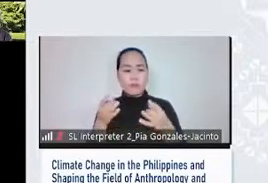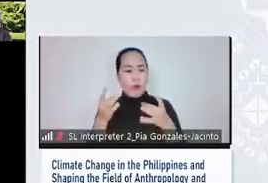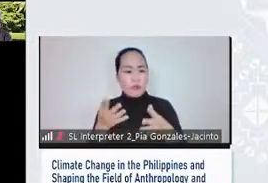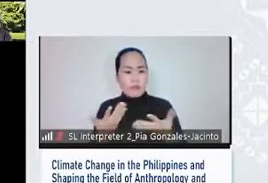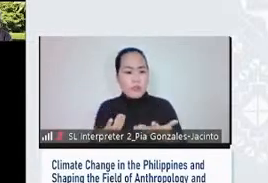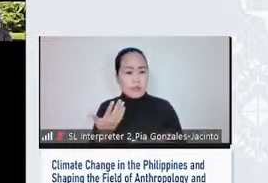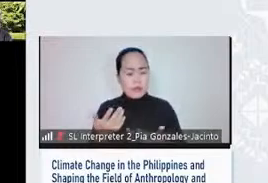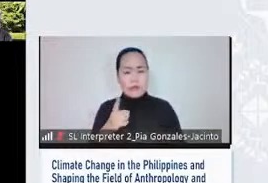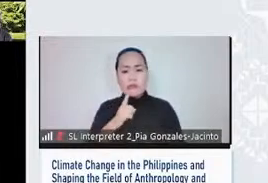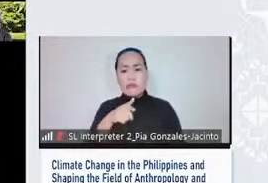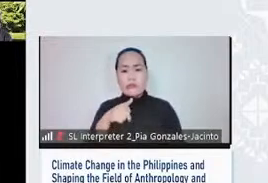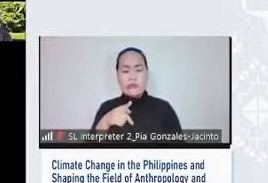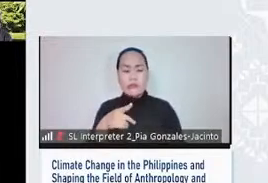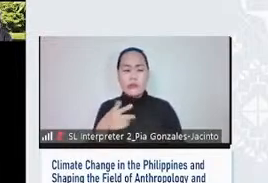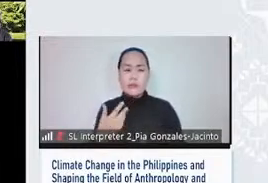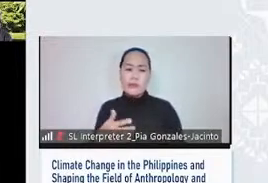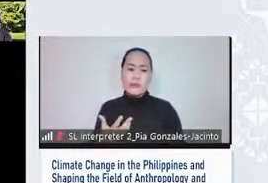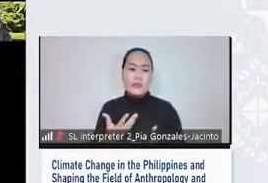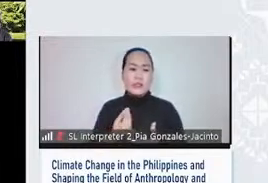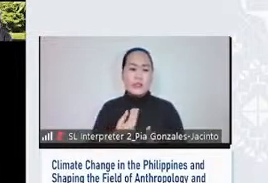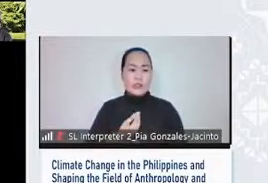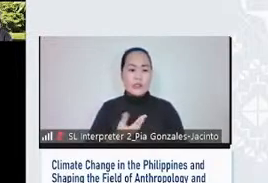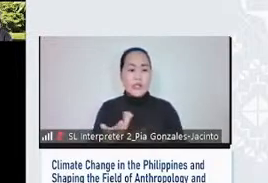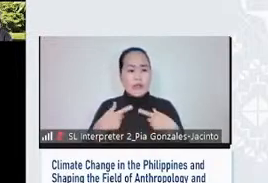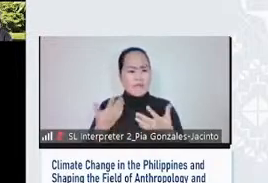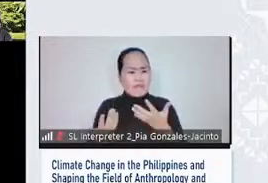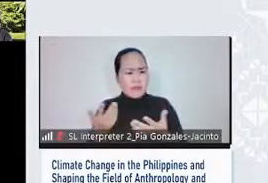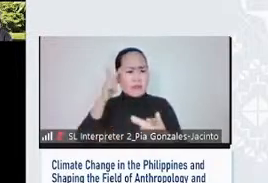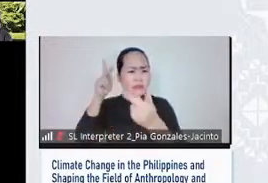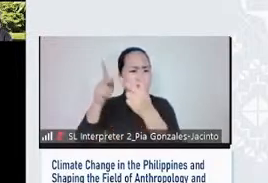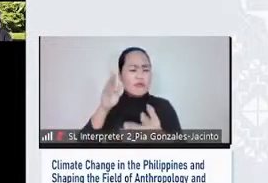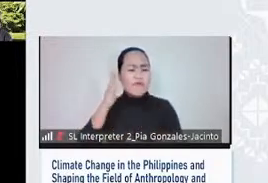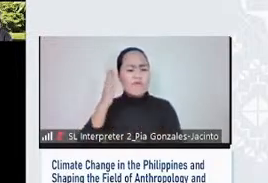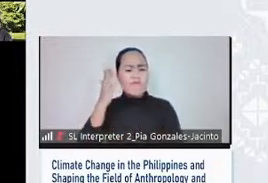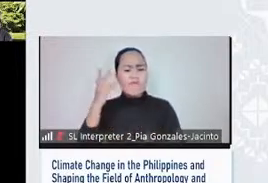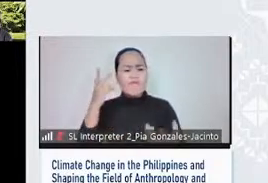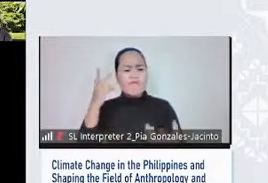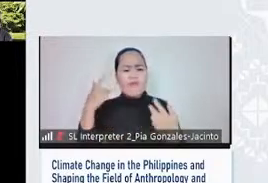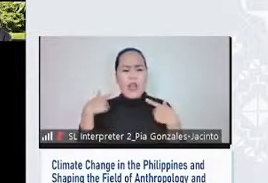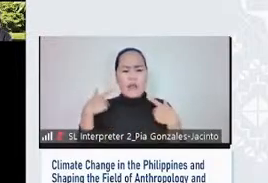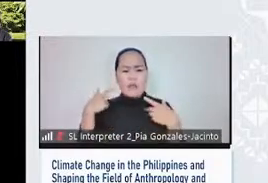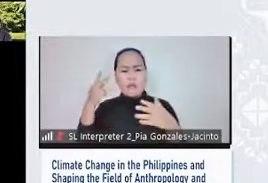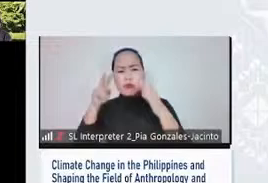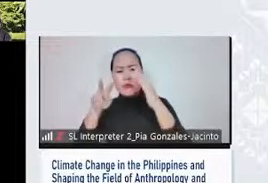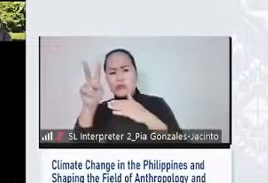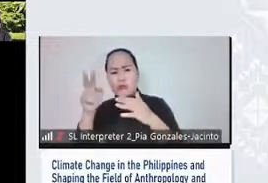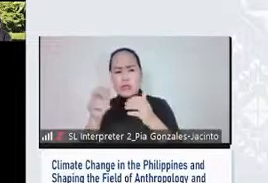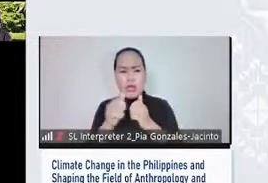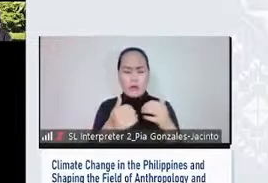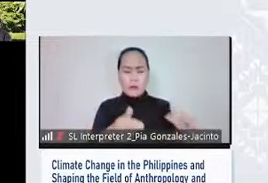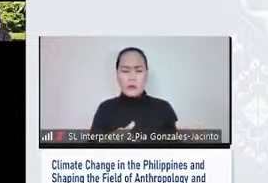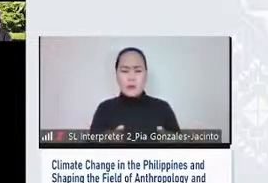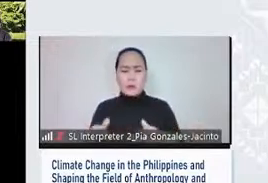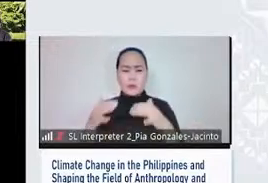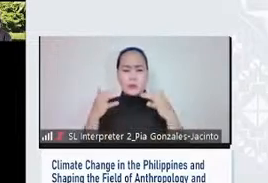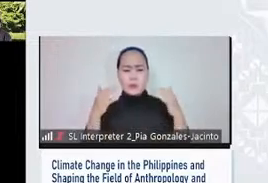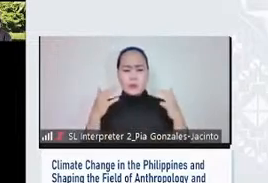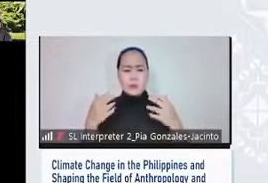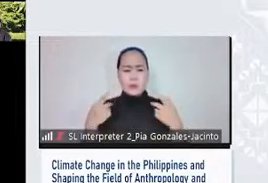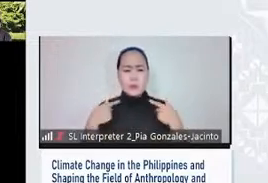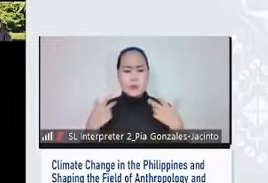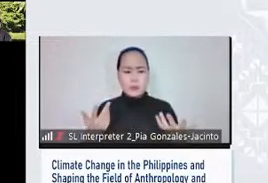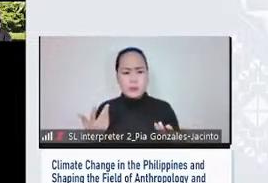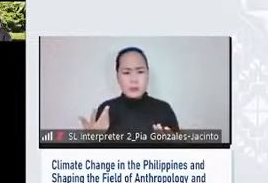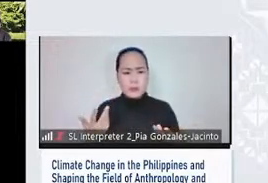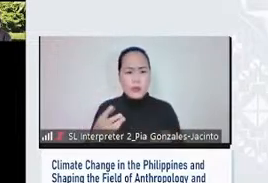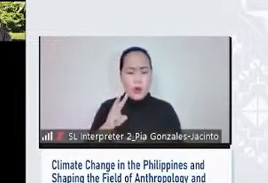All the predictions point to hotter, drier weather in the Philippines with extreme flooding from intense storms, loaded with moisture for warmer seas